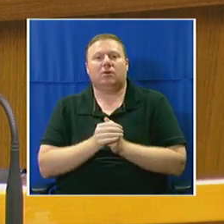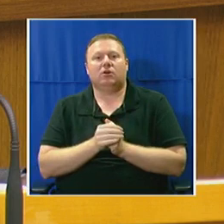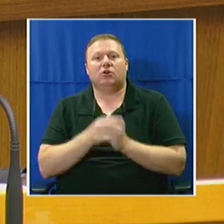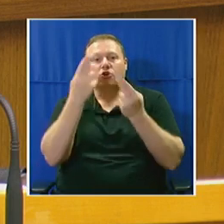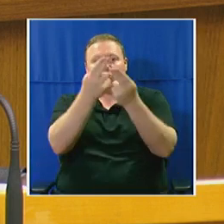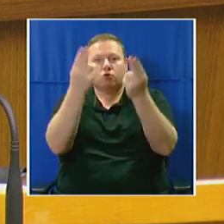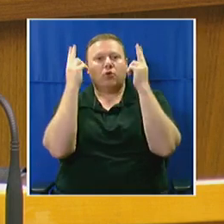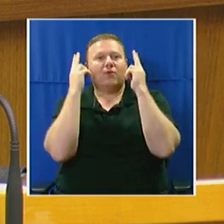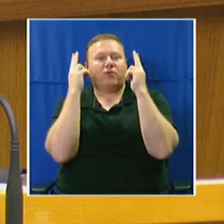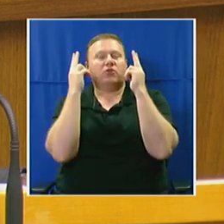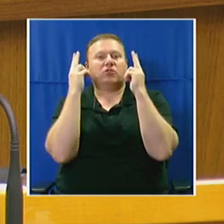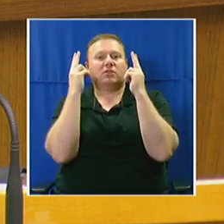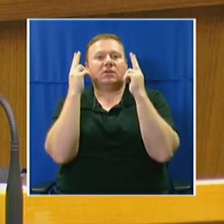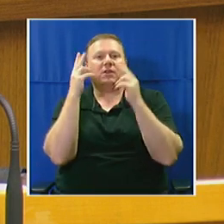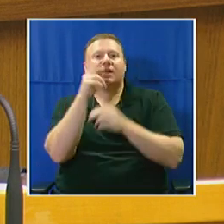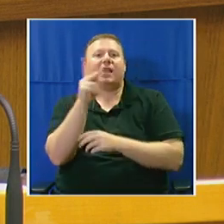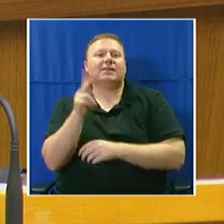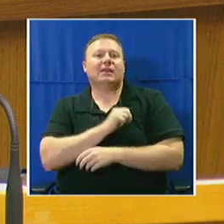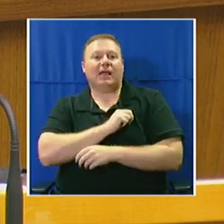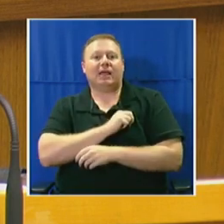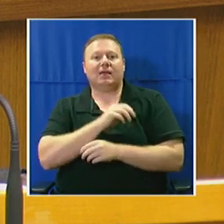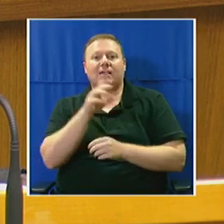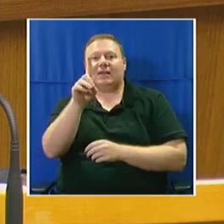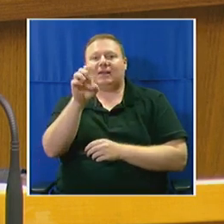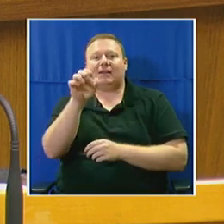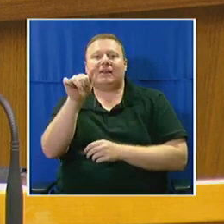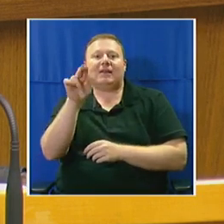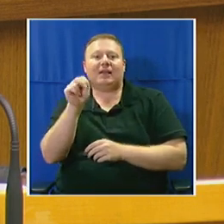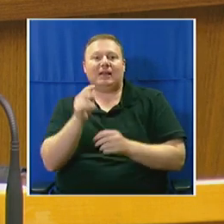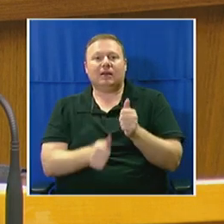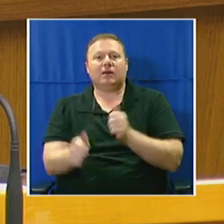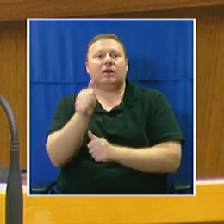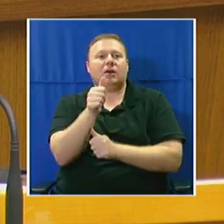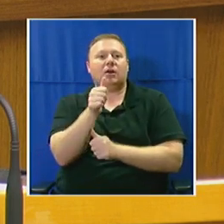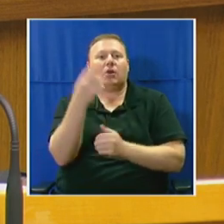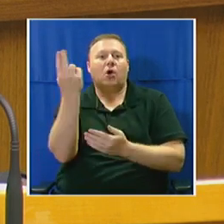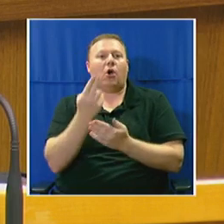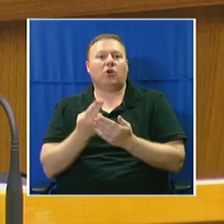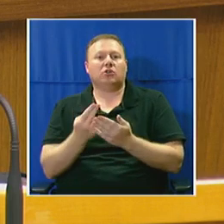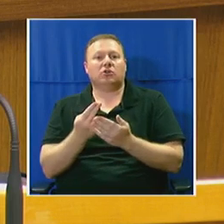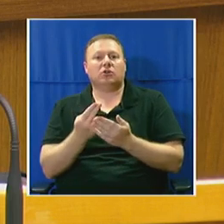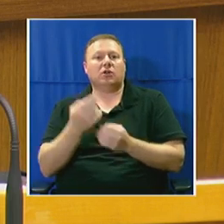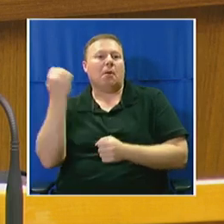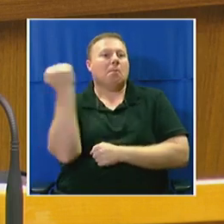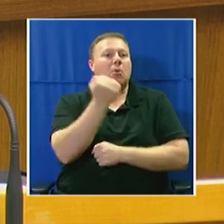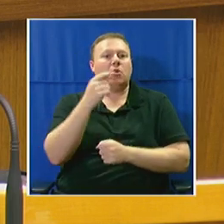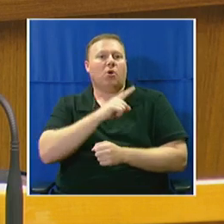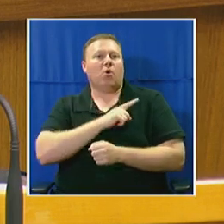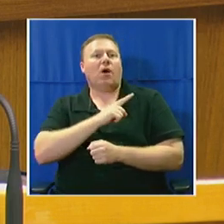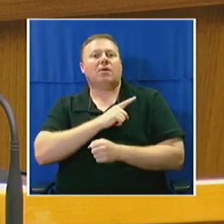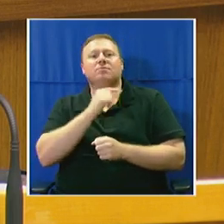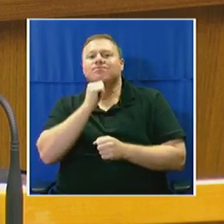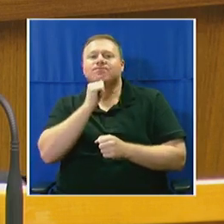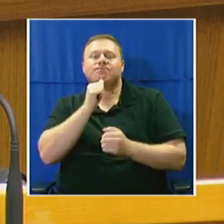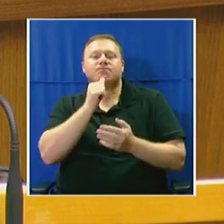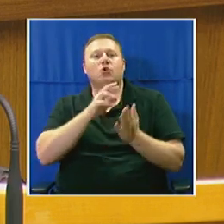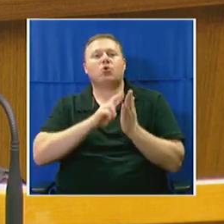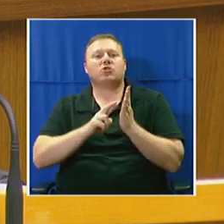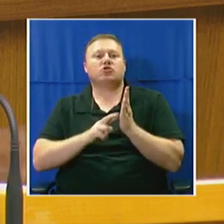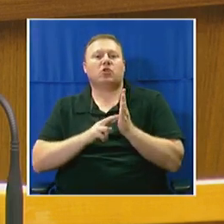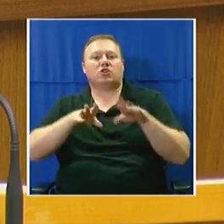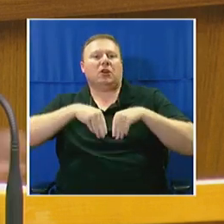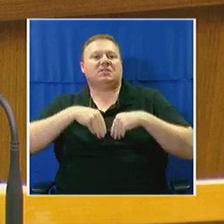stepped his mother and foury old sister to death right here in South Africa in the University